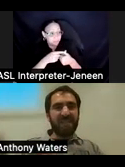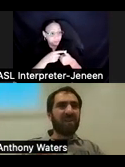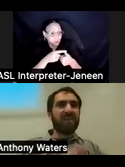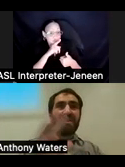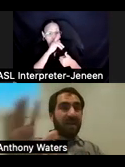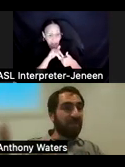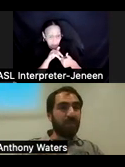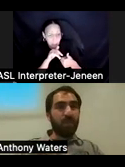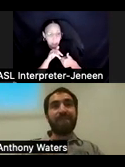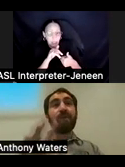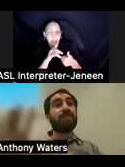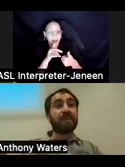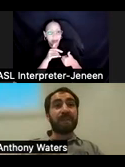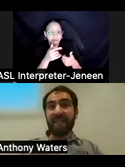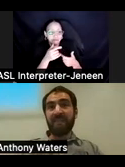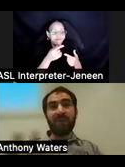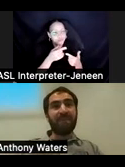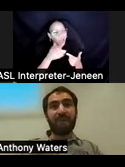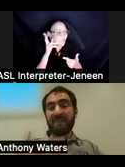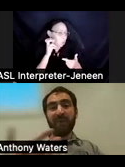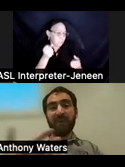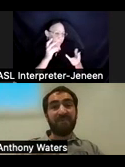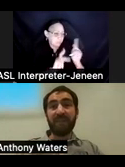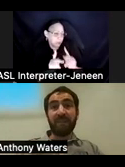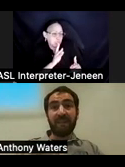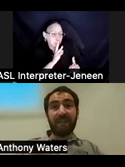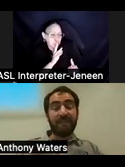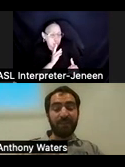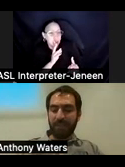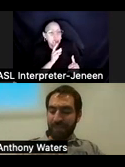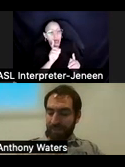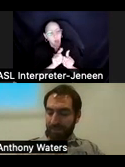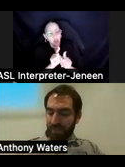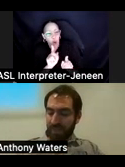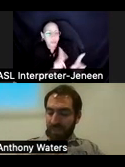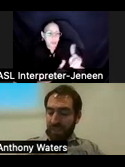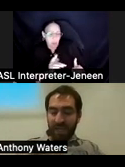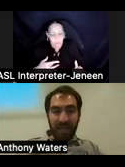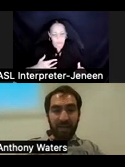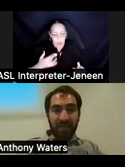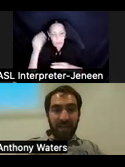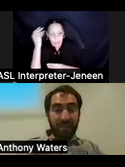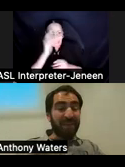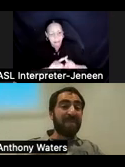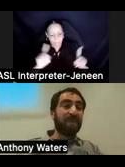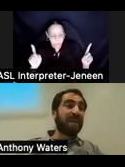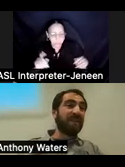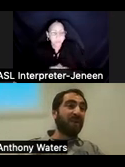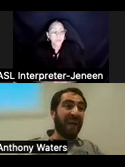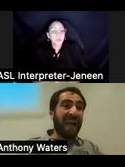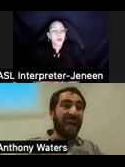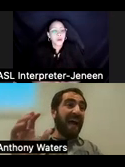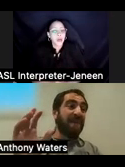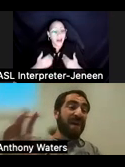and this is coming from what I've heard people say, and so everybody's going to feel and think differently about it. But I've had people tell